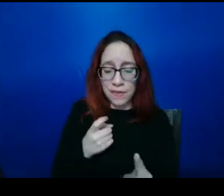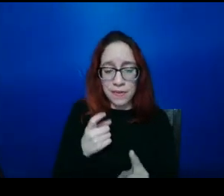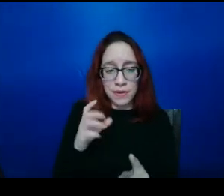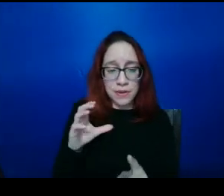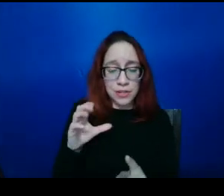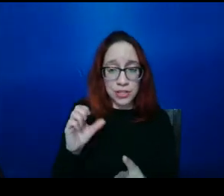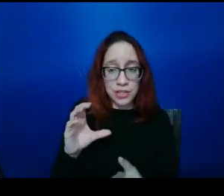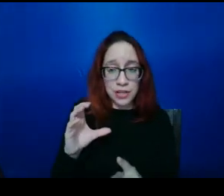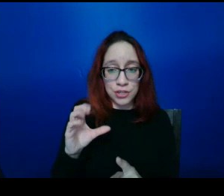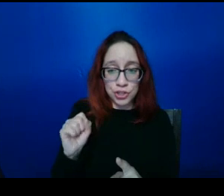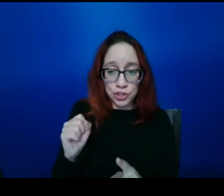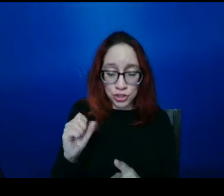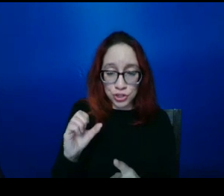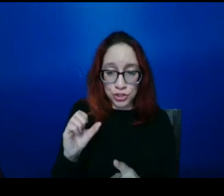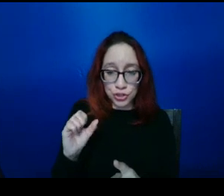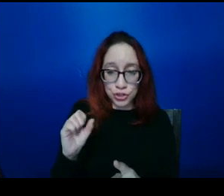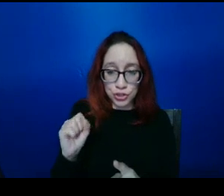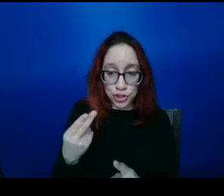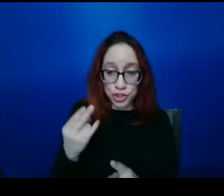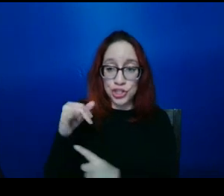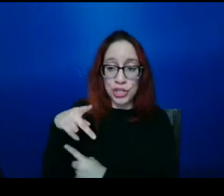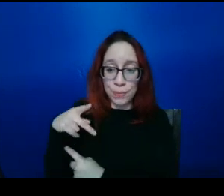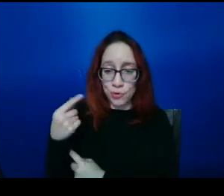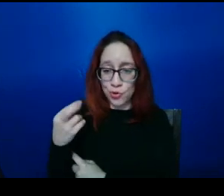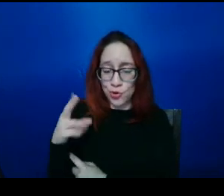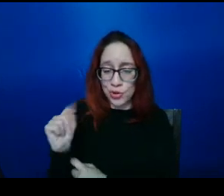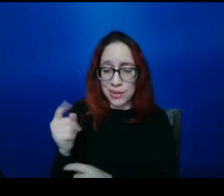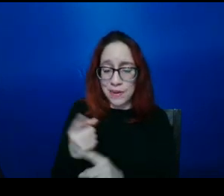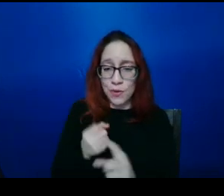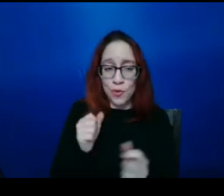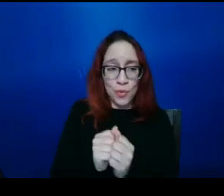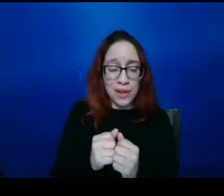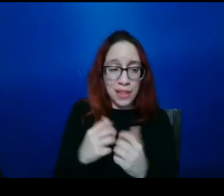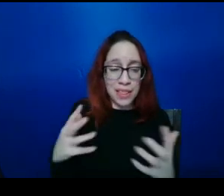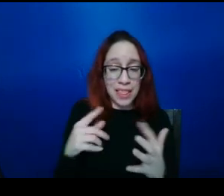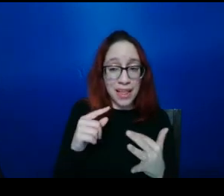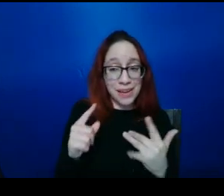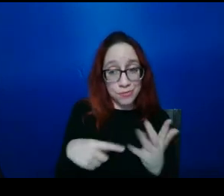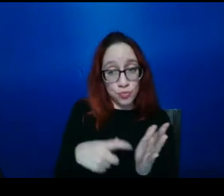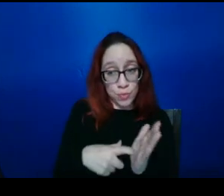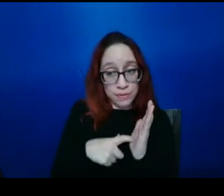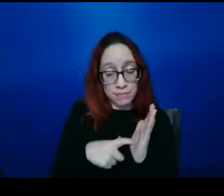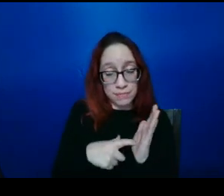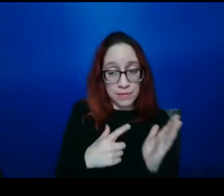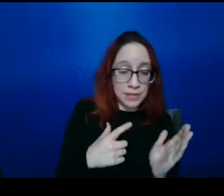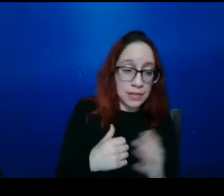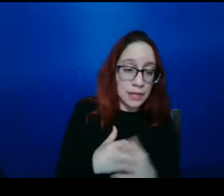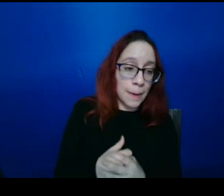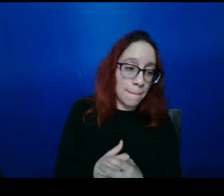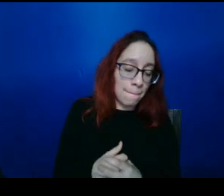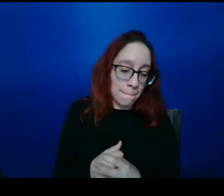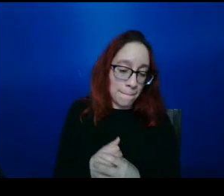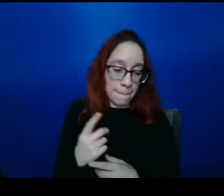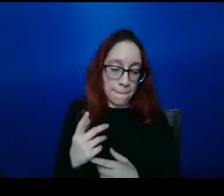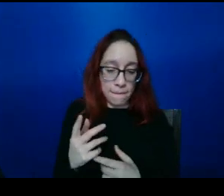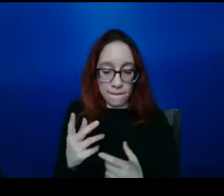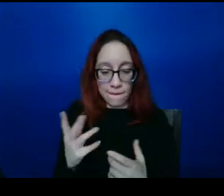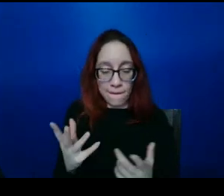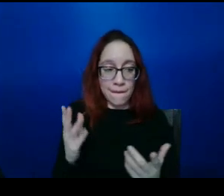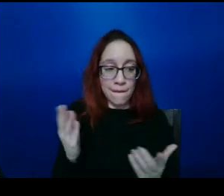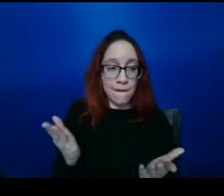grant with the condition that this grant comes with a lot of strings attached, so to speak, a lot of set-asides. And